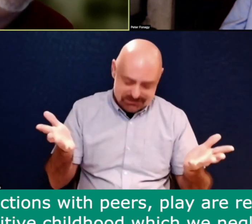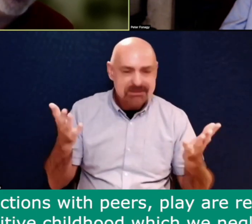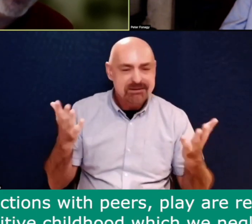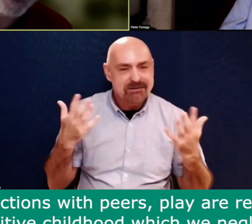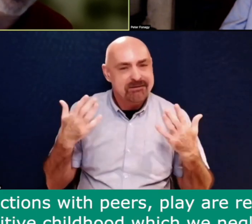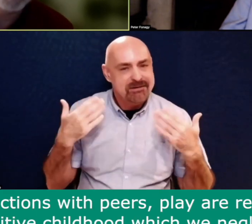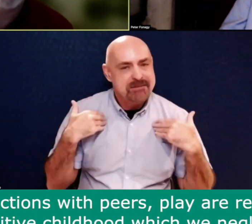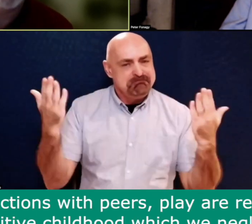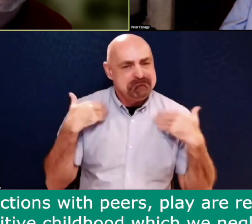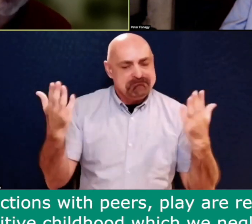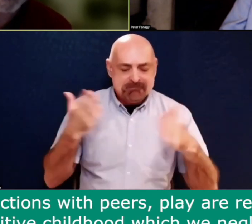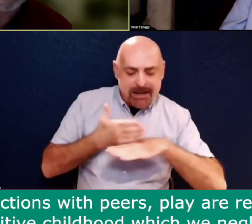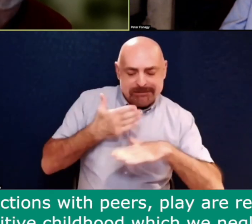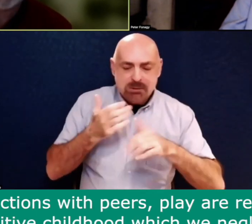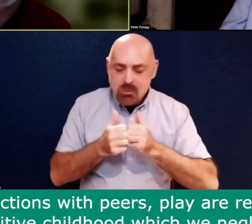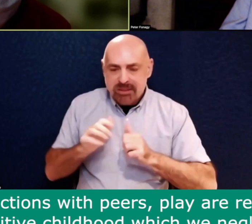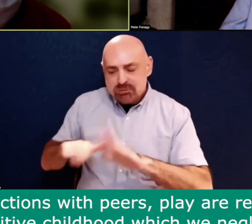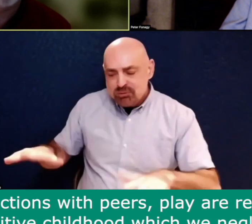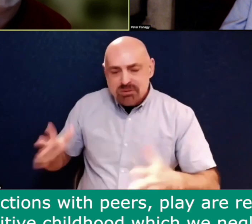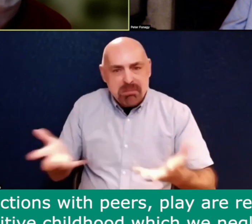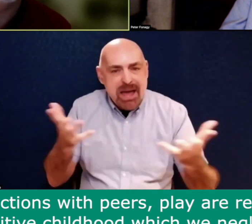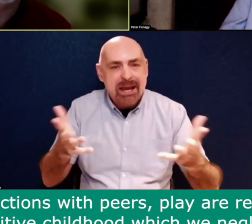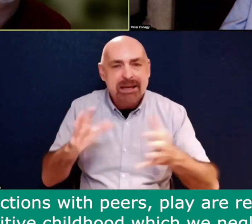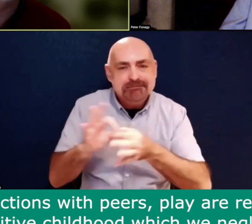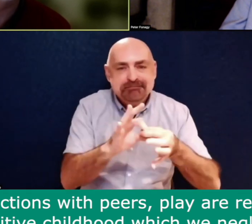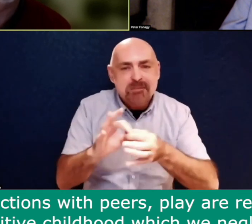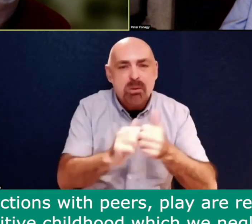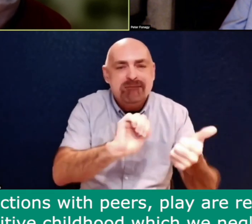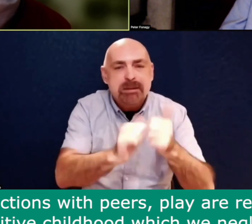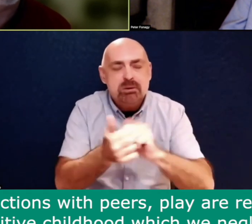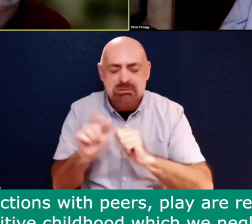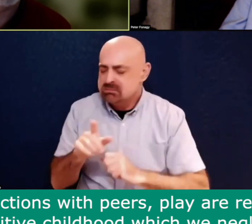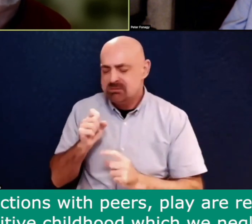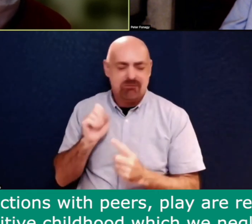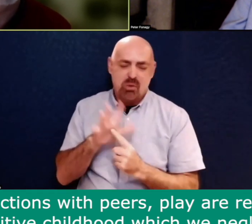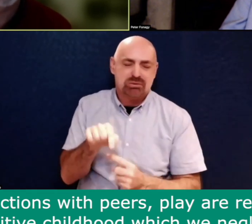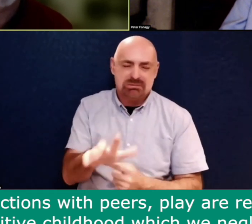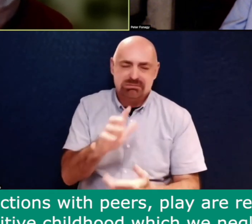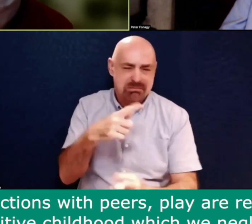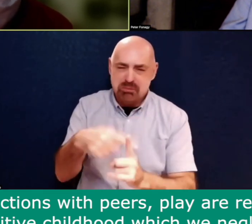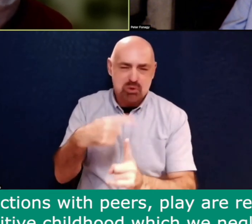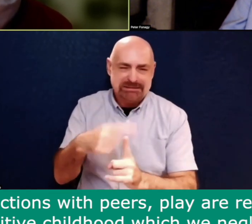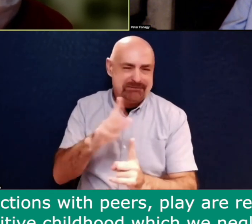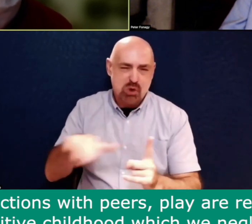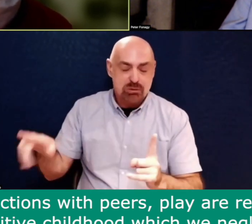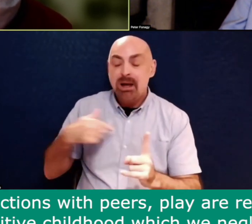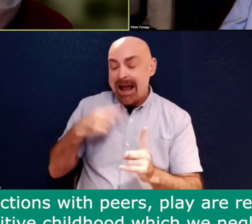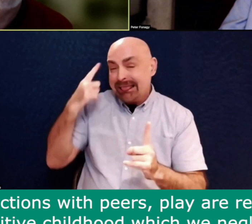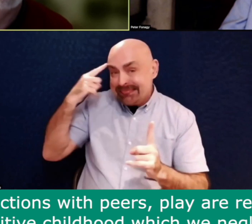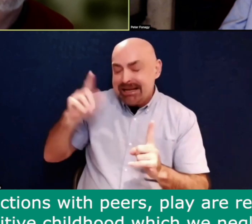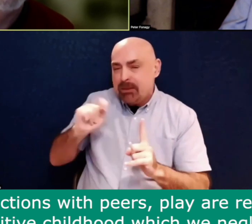activity, interactions with peers, play are all fundamental building blocks of a positive childhood, which we neglect at our